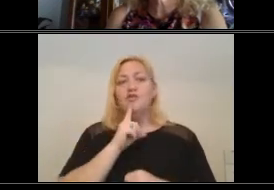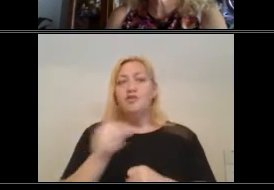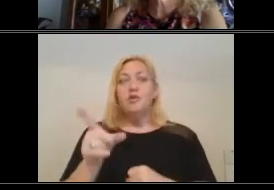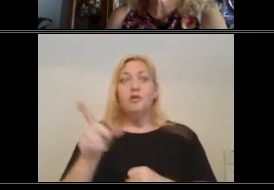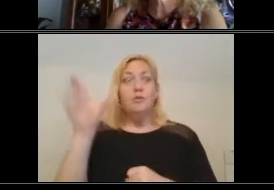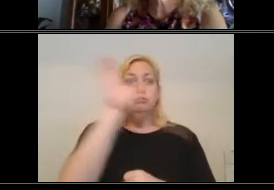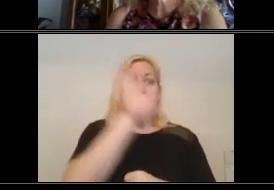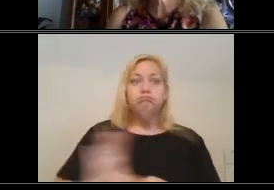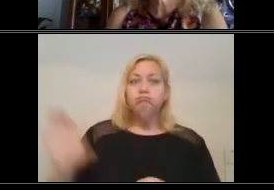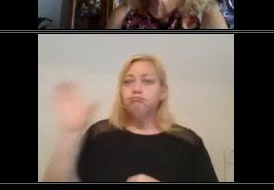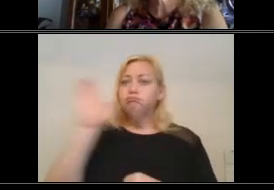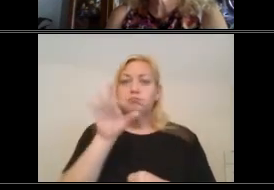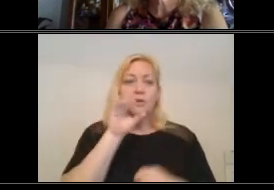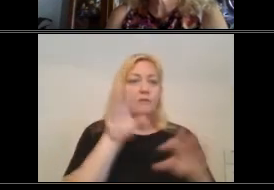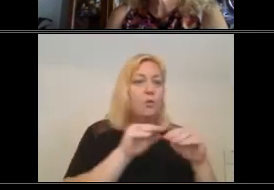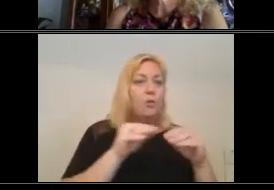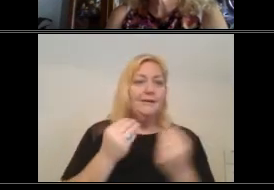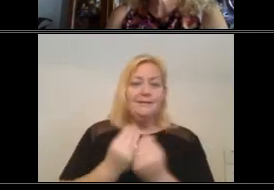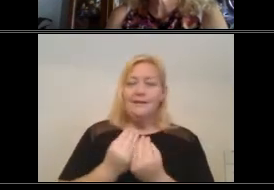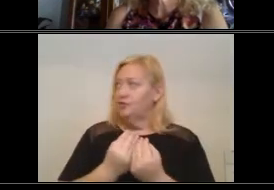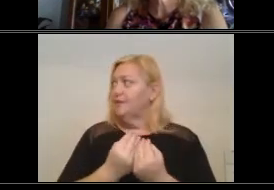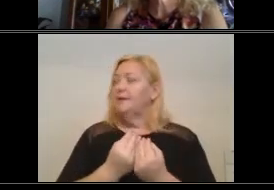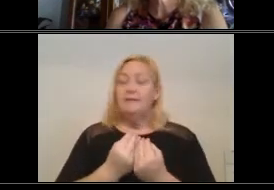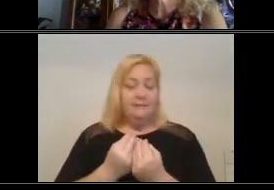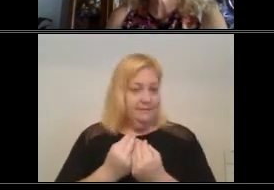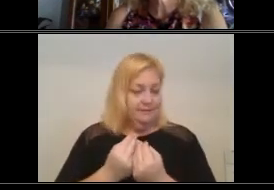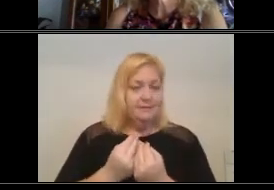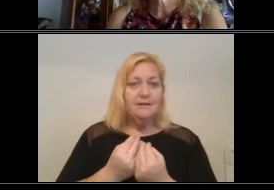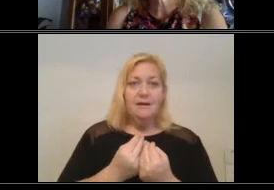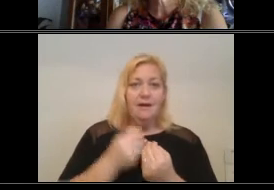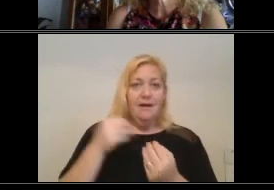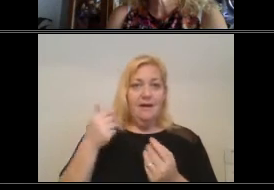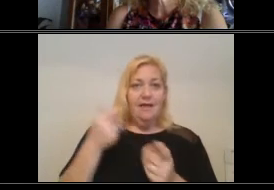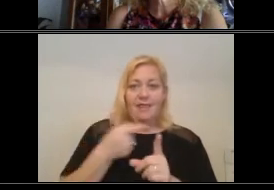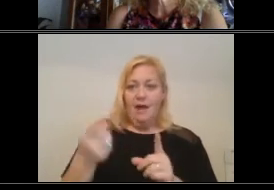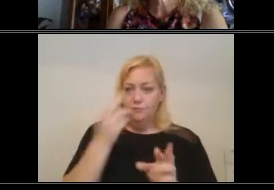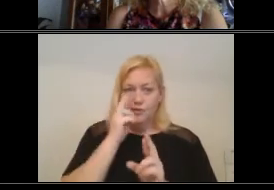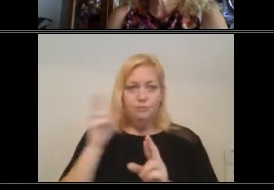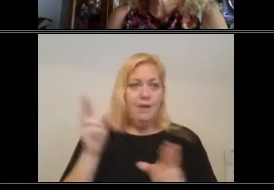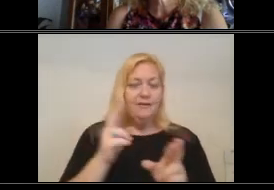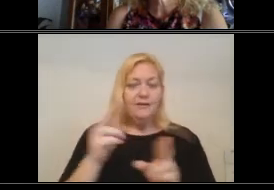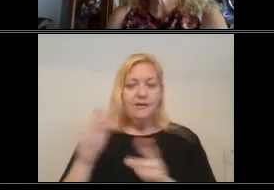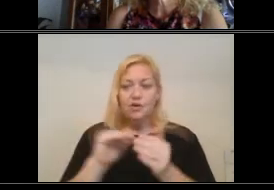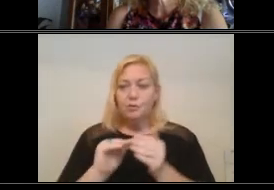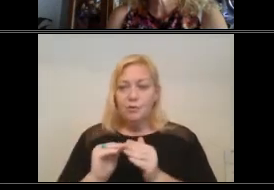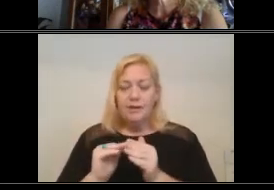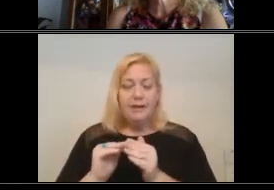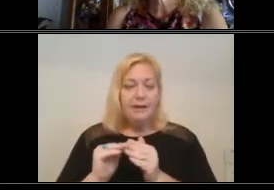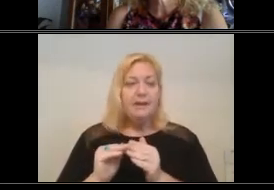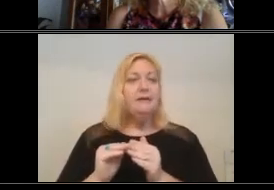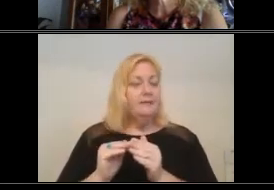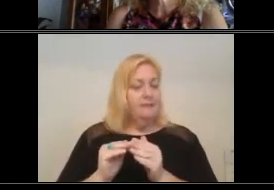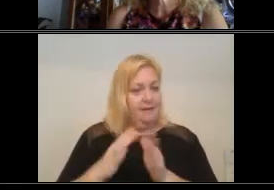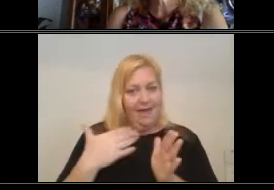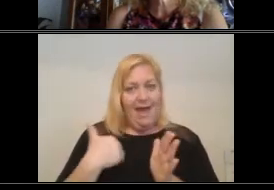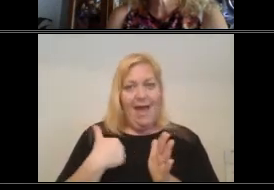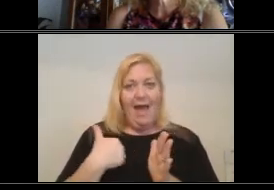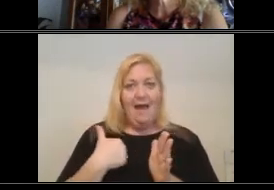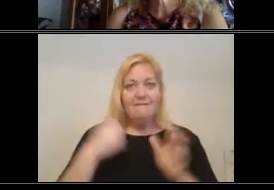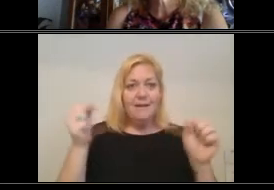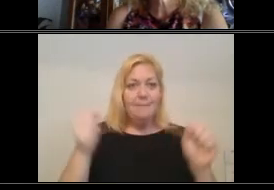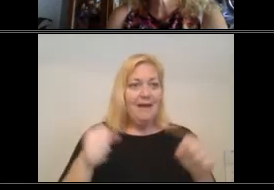looking for the organizations that have the respect of their community, that have the capacity